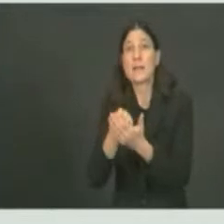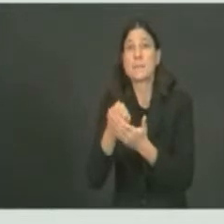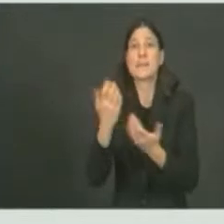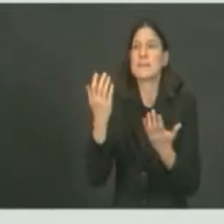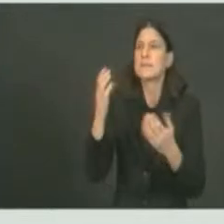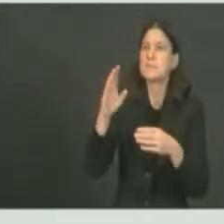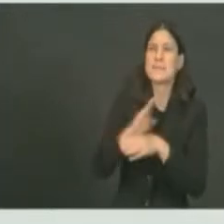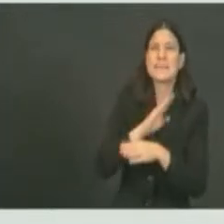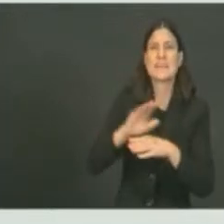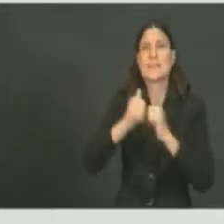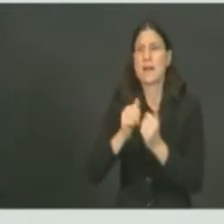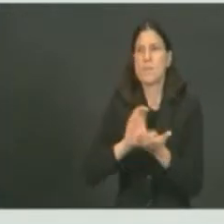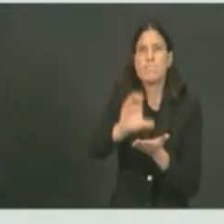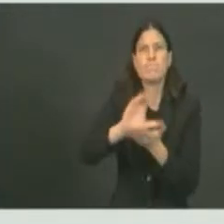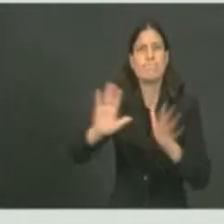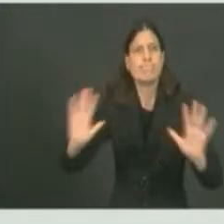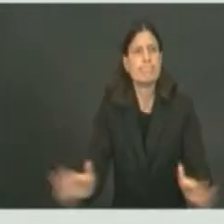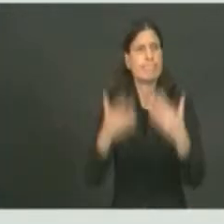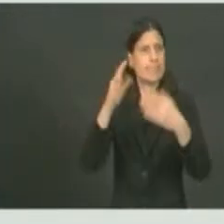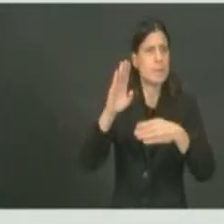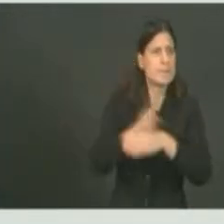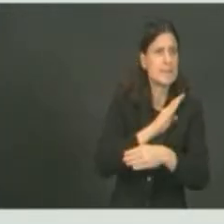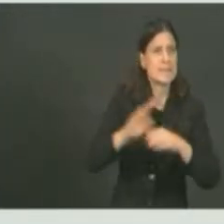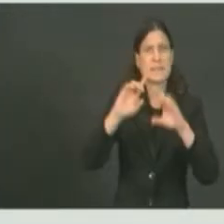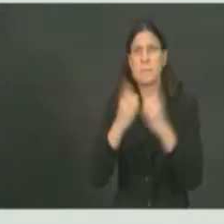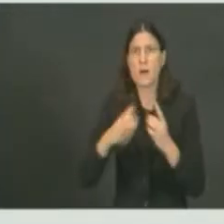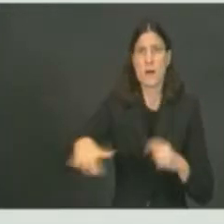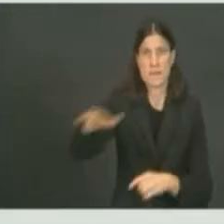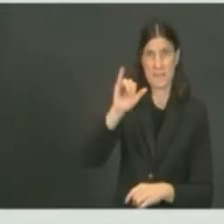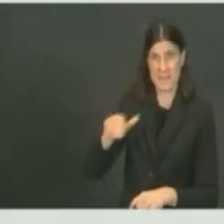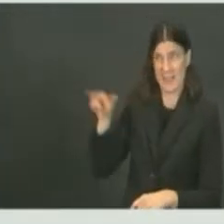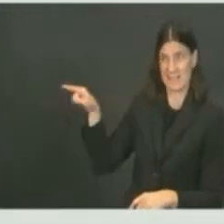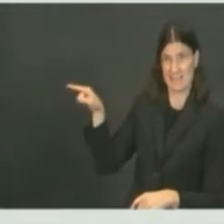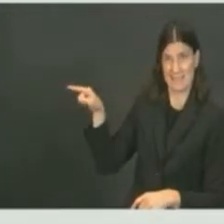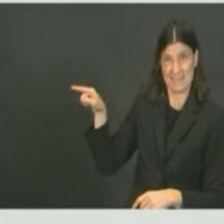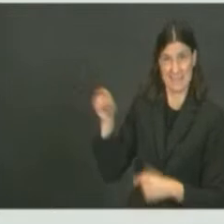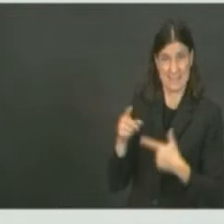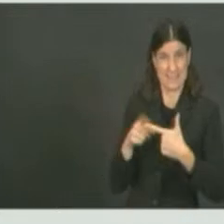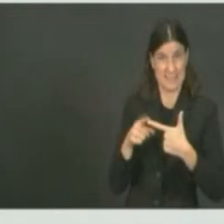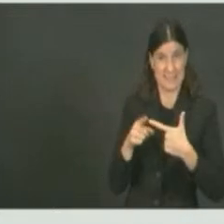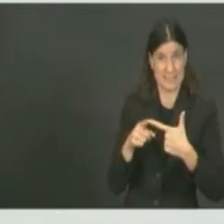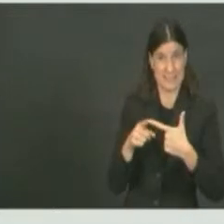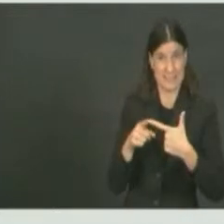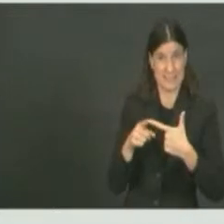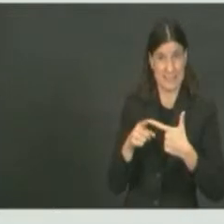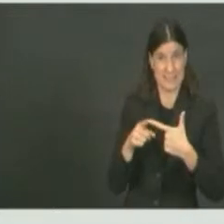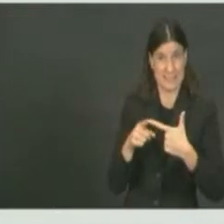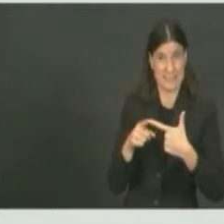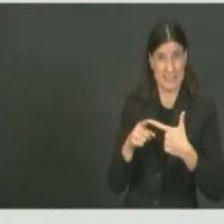economic support. One of the hardest things about this is we've been dealing with 2 crises at the same